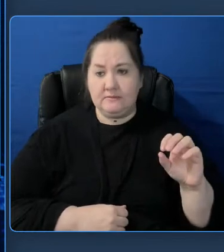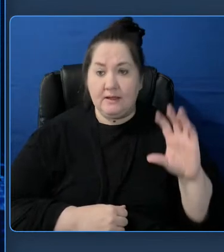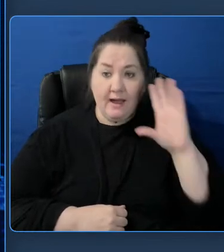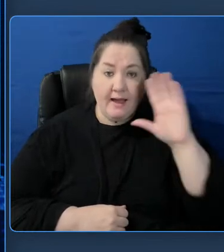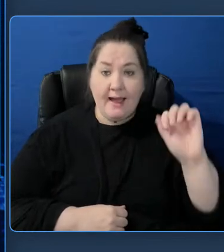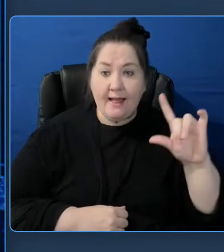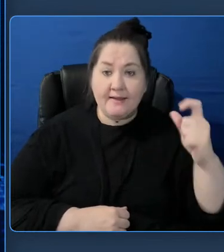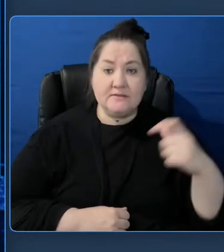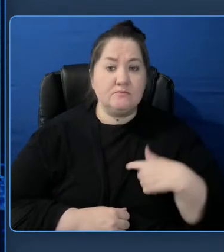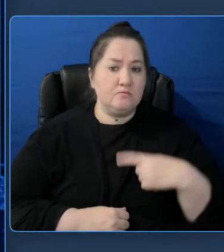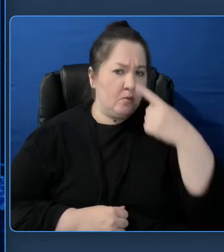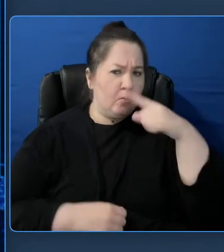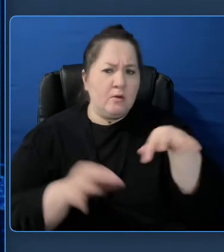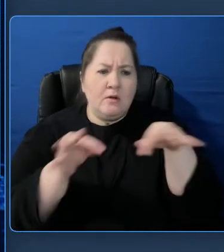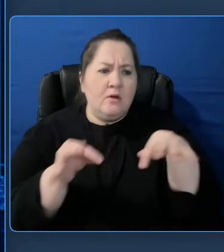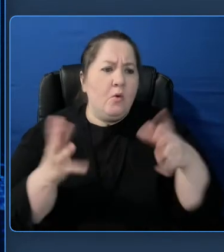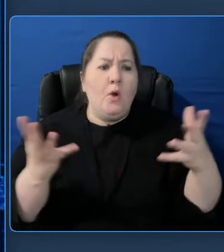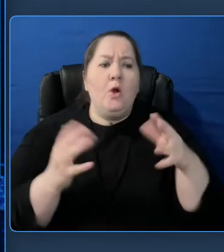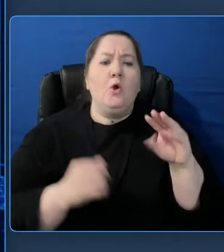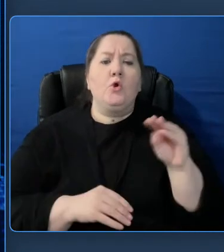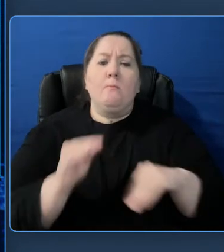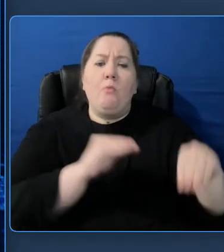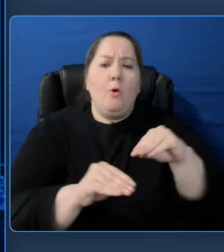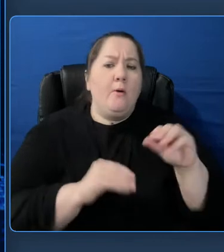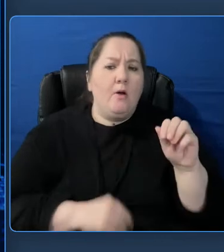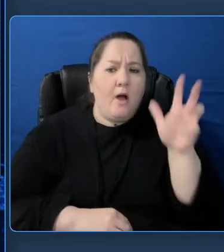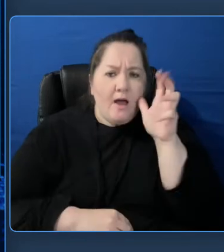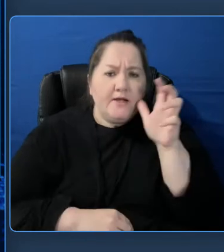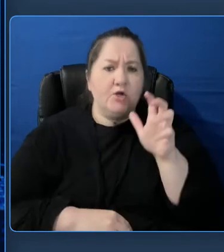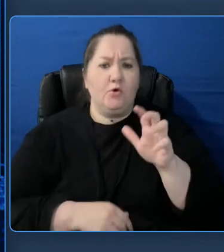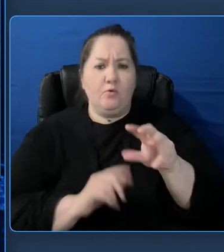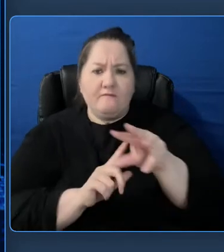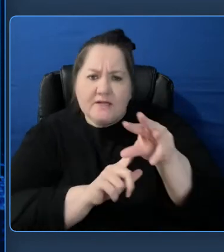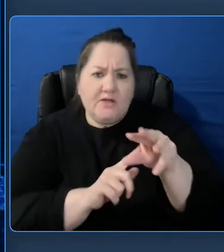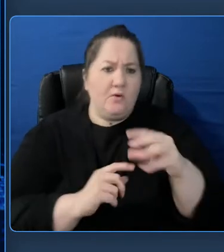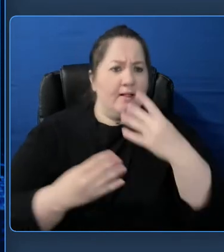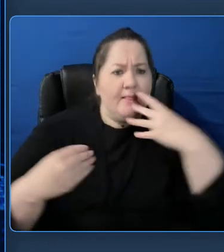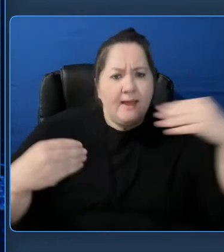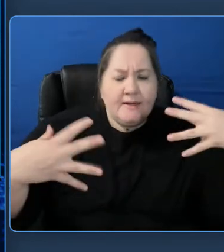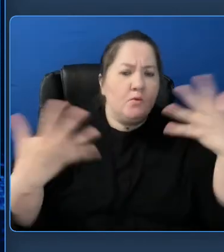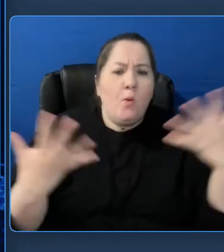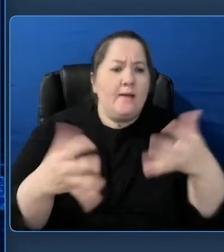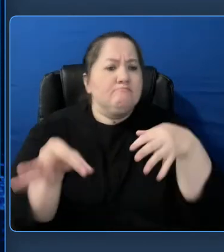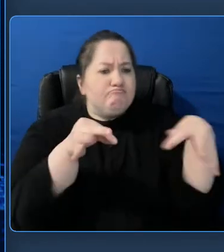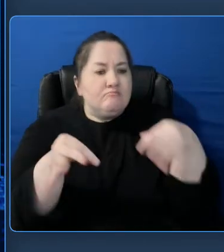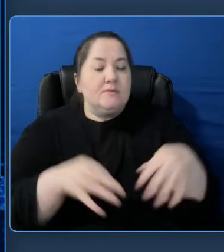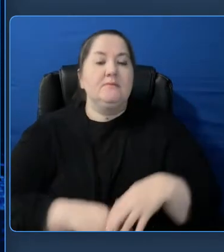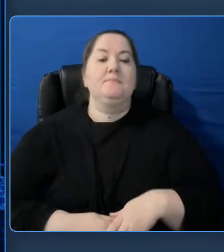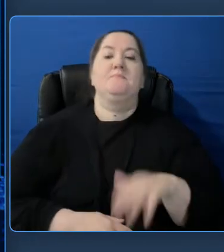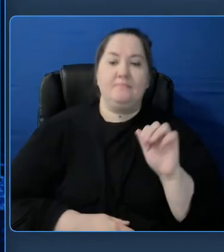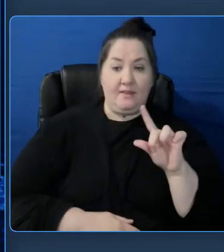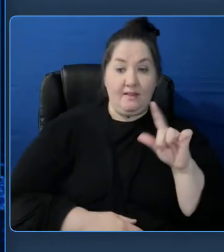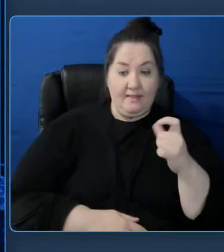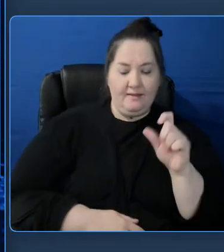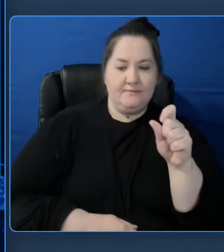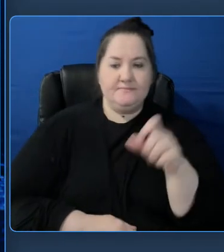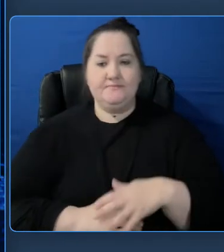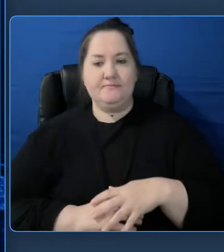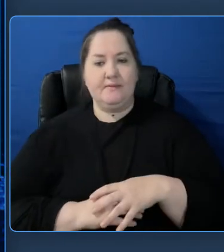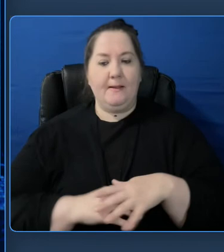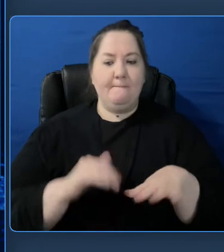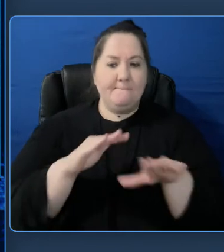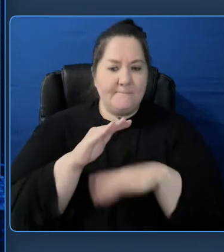Alex. Please describe your mobile audio, video, and lighting setup today. I have a pretty